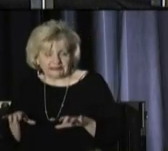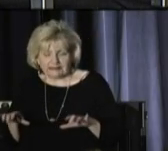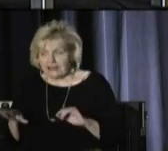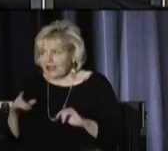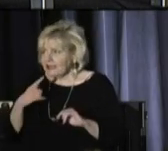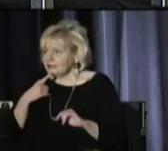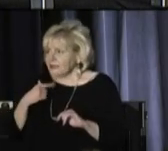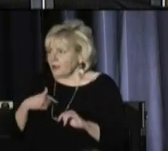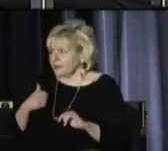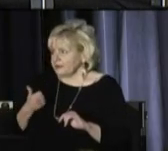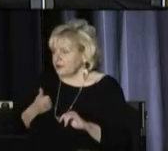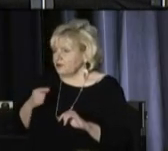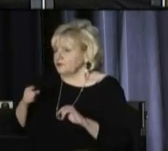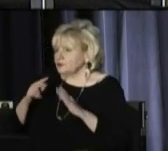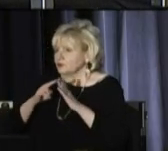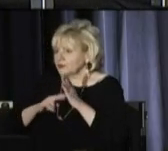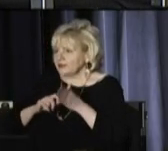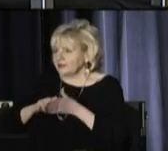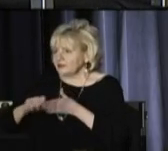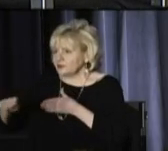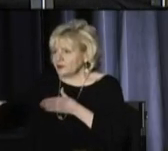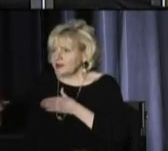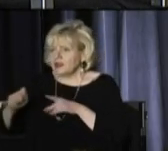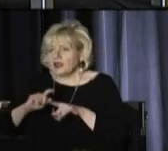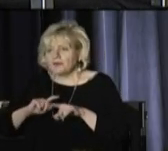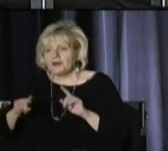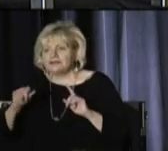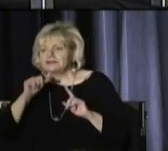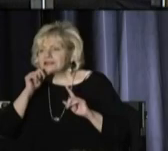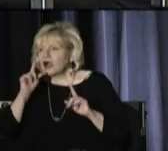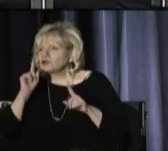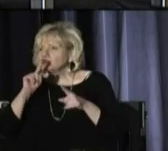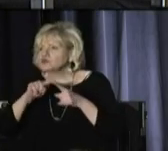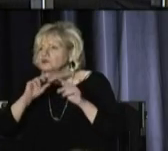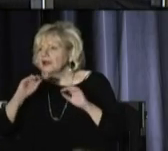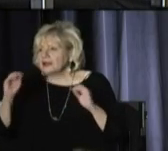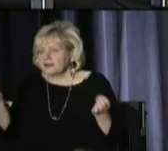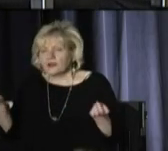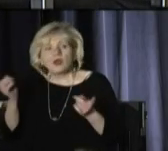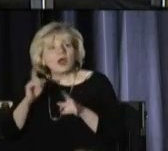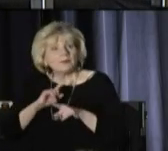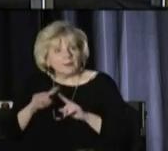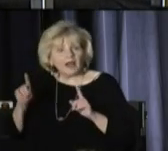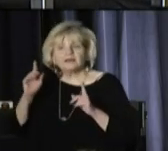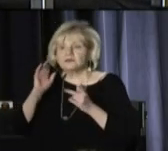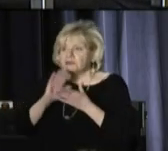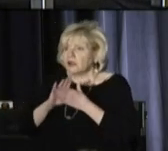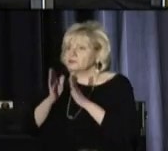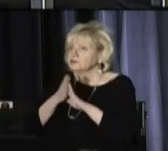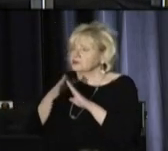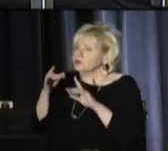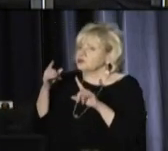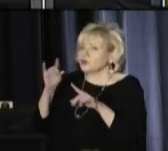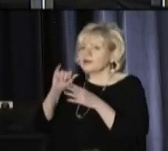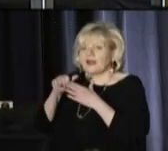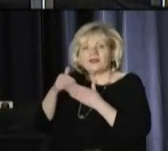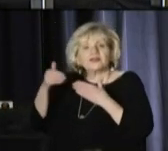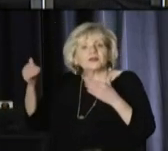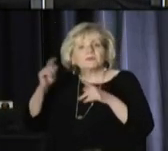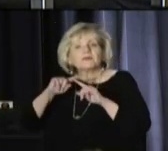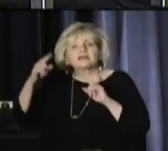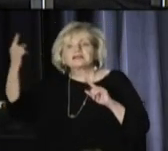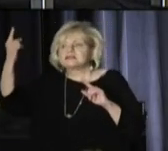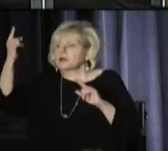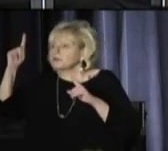myself, you're reading and you're writing, but not toward anything, you know, but it ends up being toward the thing, but there's just something